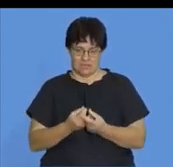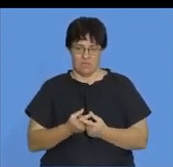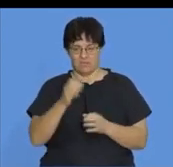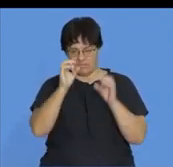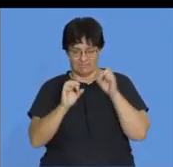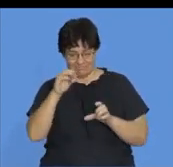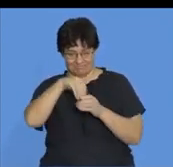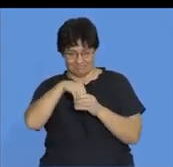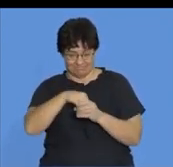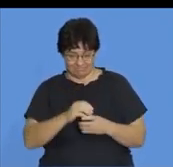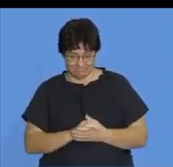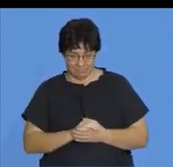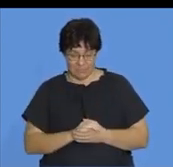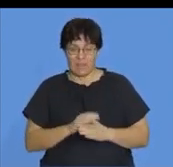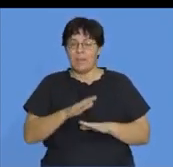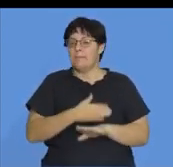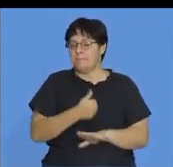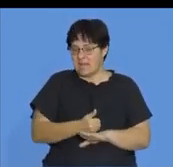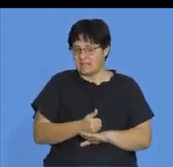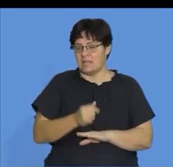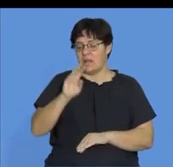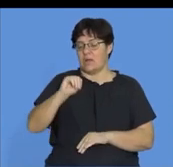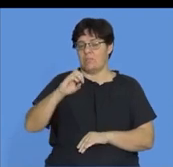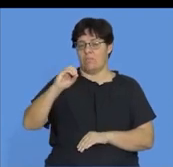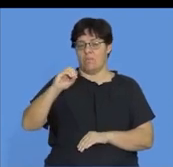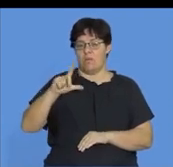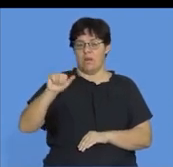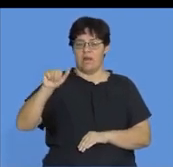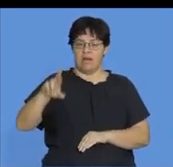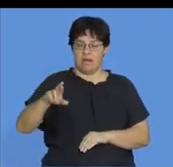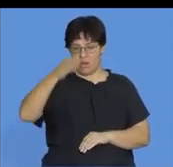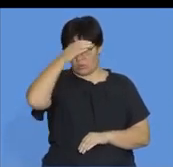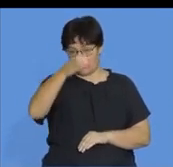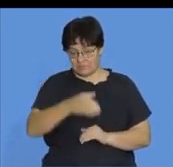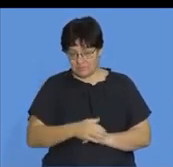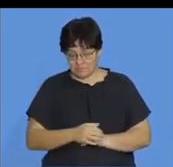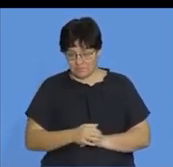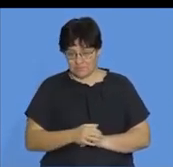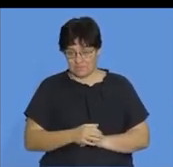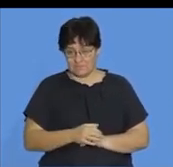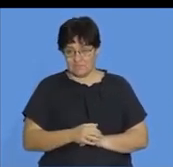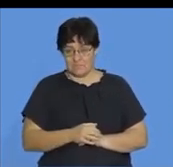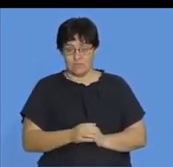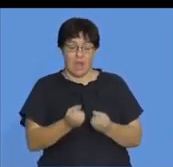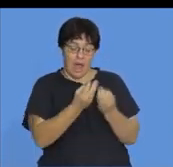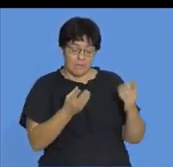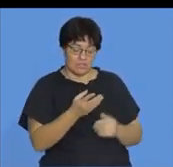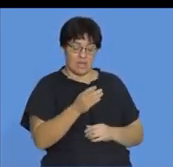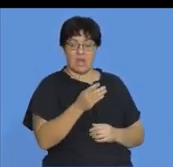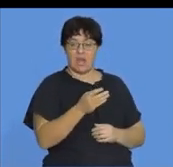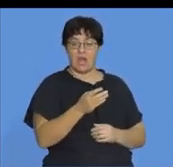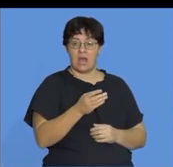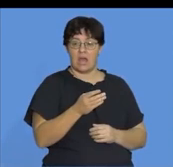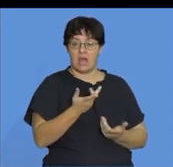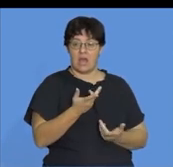substances, okay, of particles of a substance based on the mole concept. So how much of iron